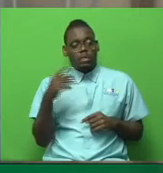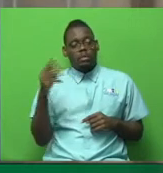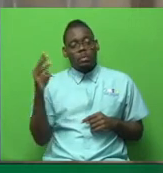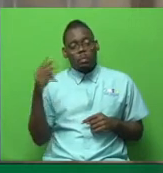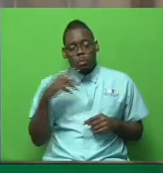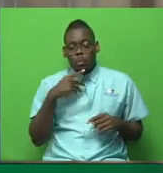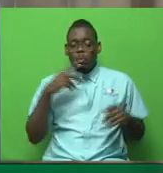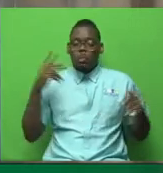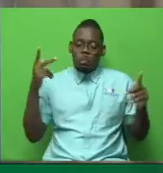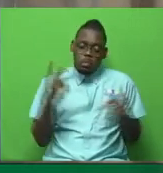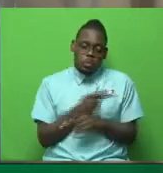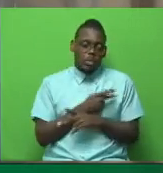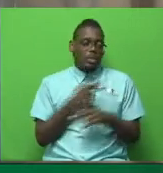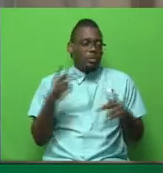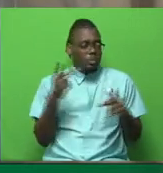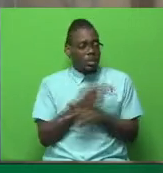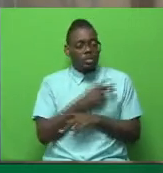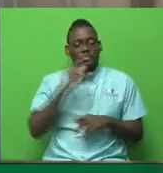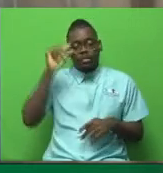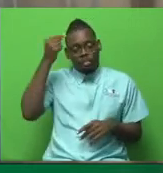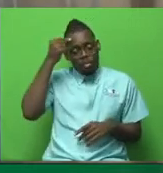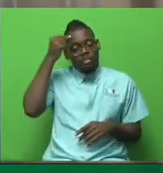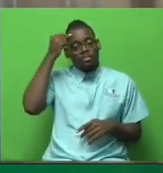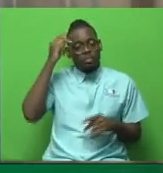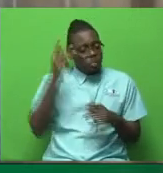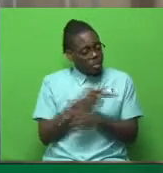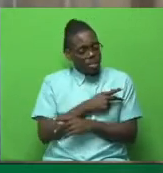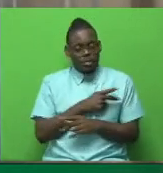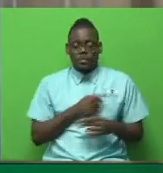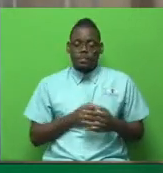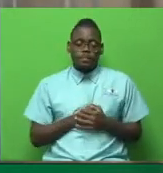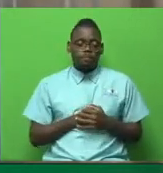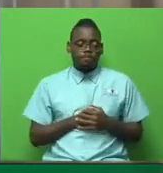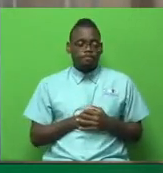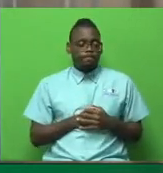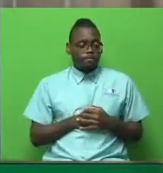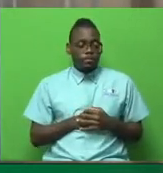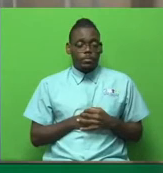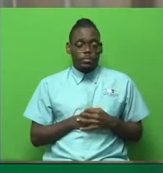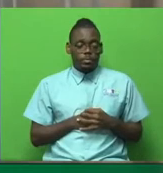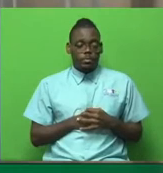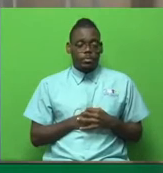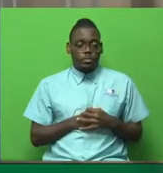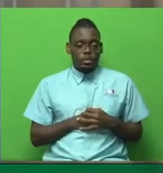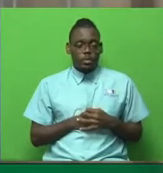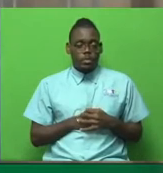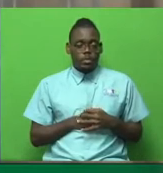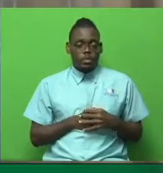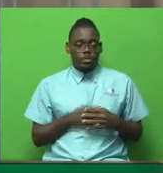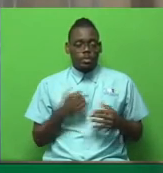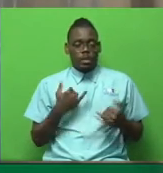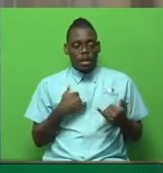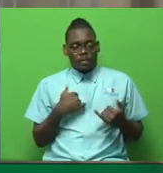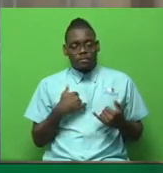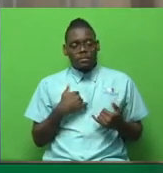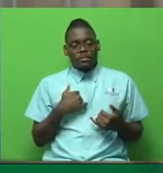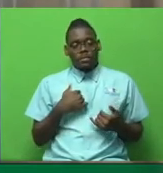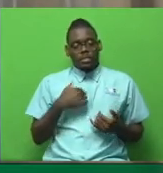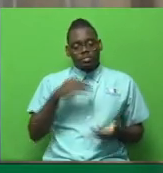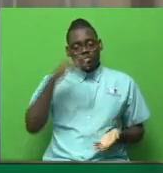under the bus at a point in time when their disposable income is probably lowest thanks to the measures of this government